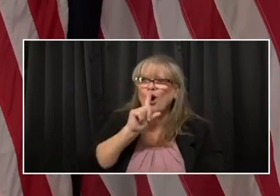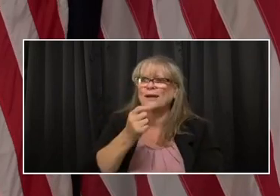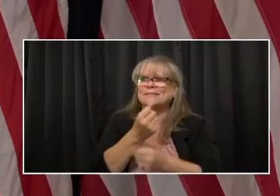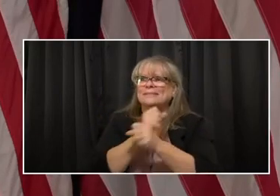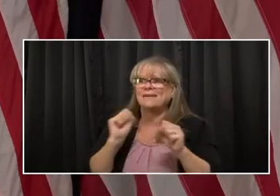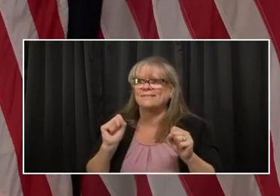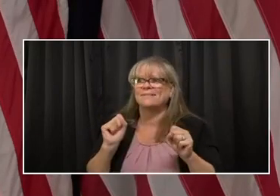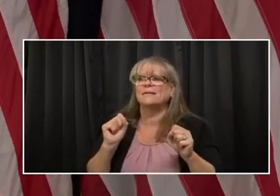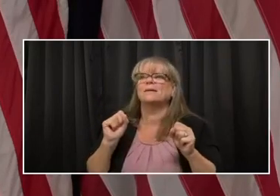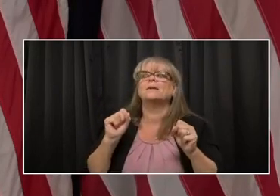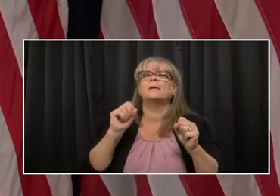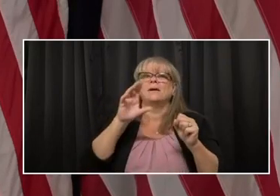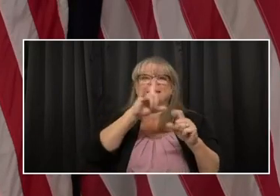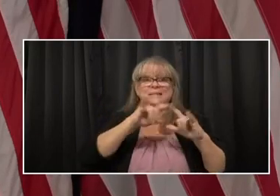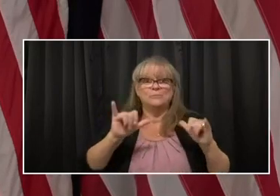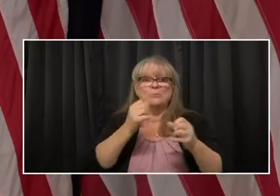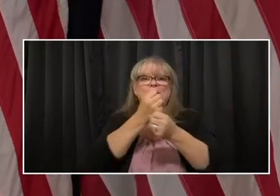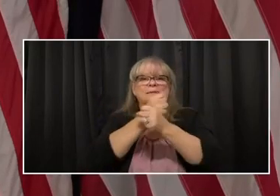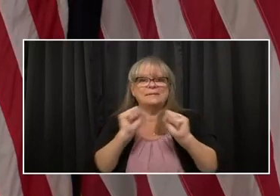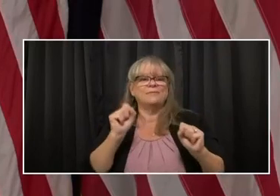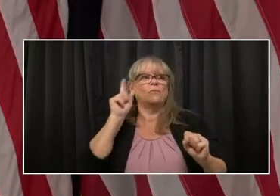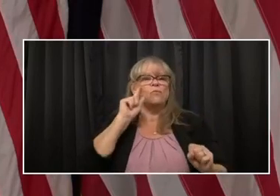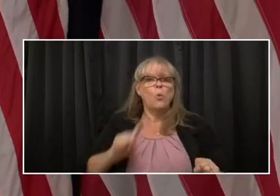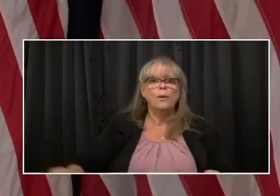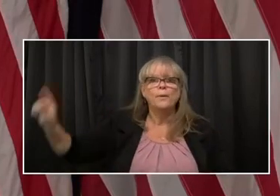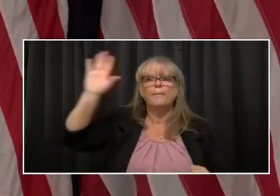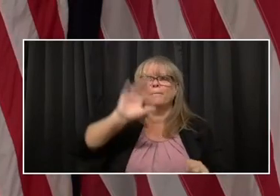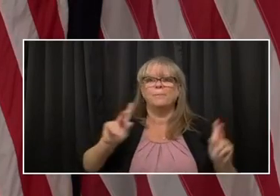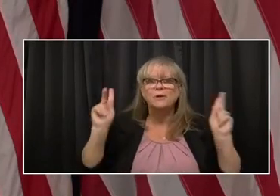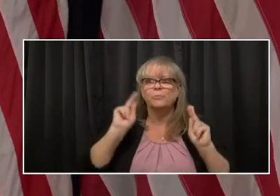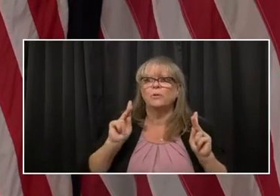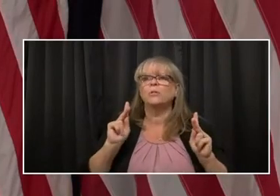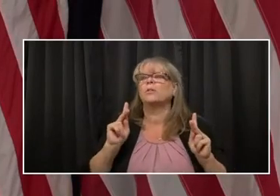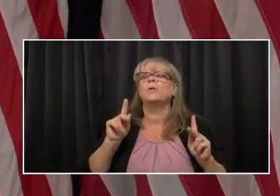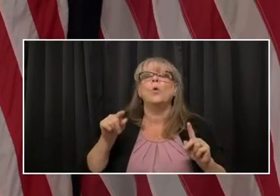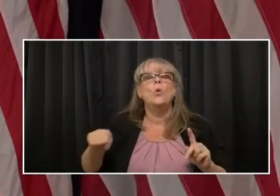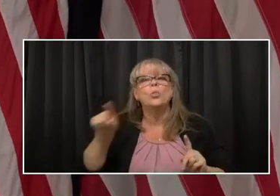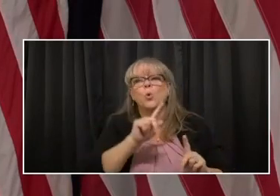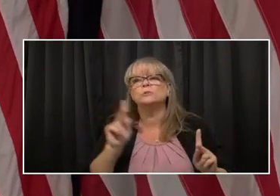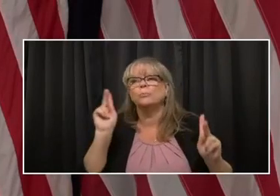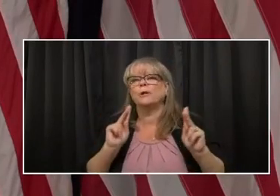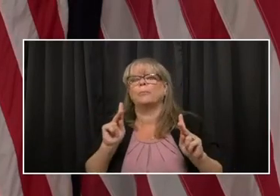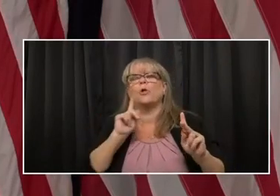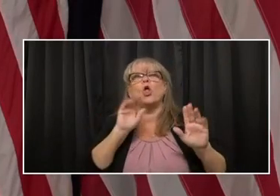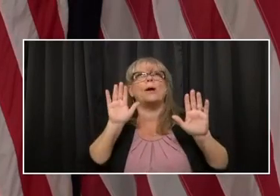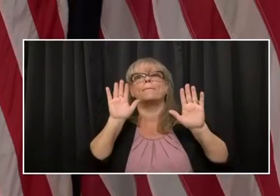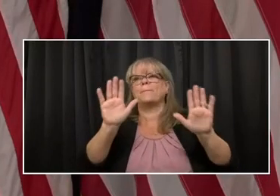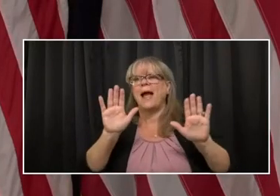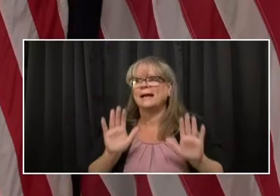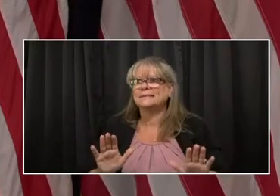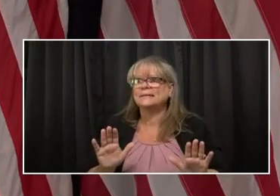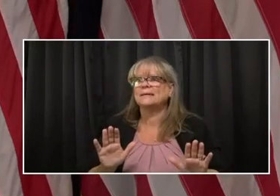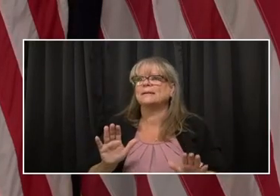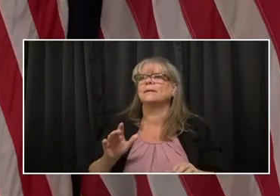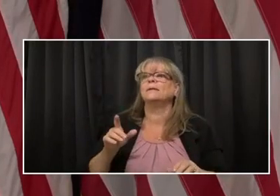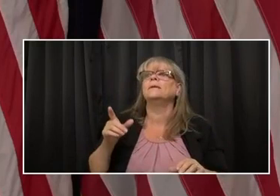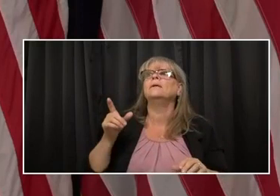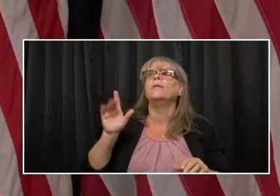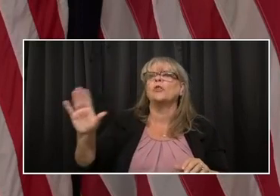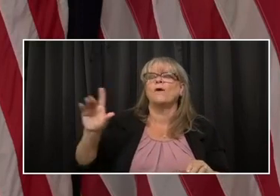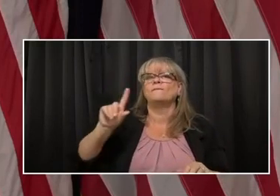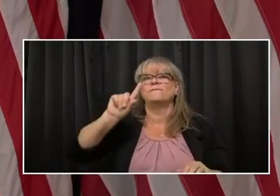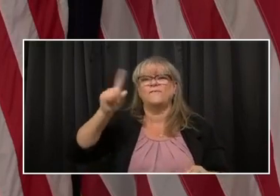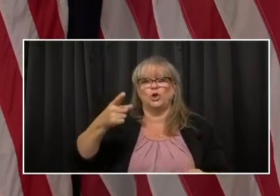and safe for the amazing wildlife diversity that they have. They're also the front line in enforcement efforts